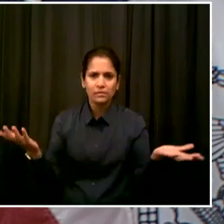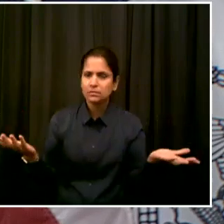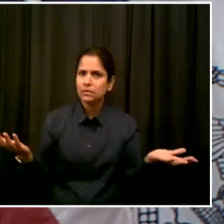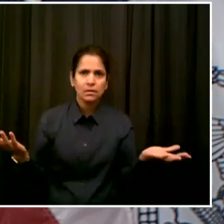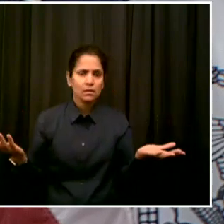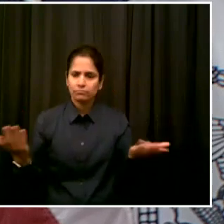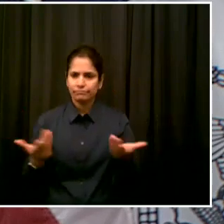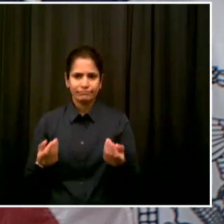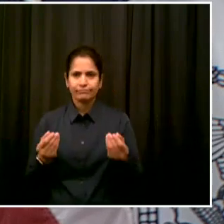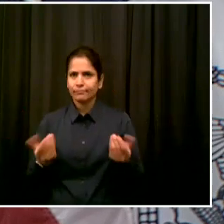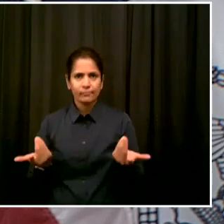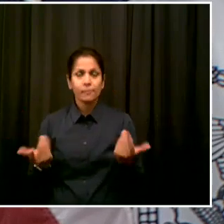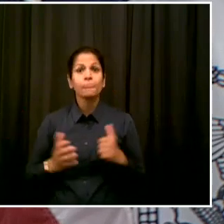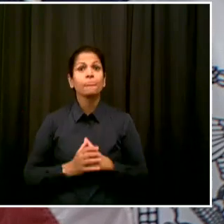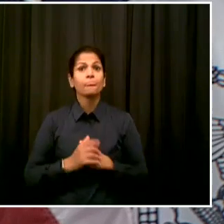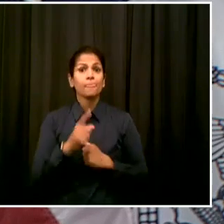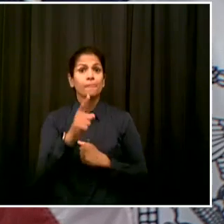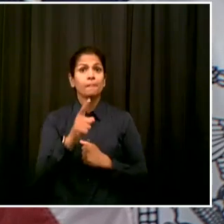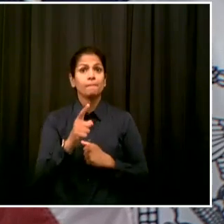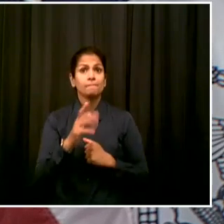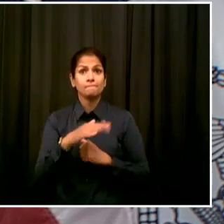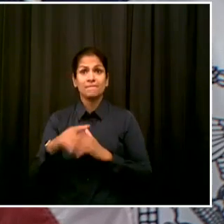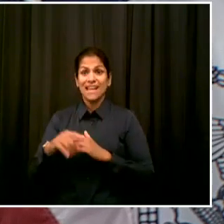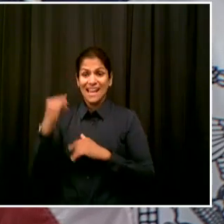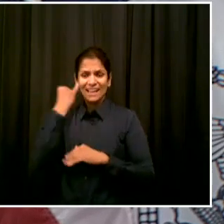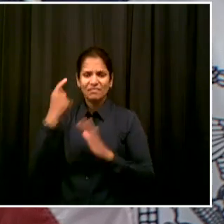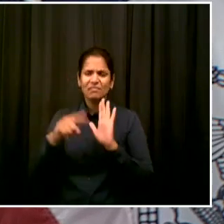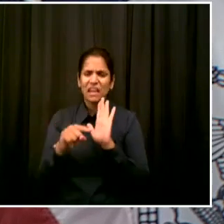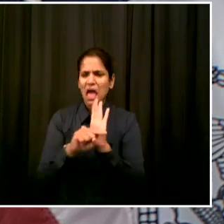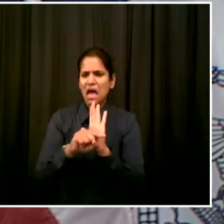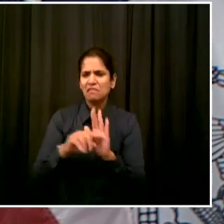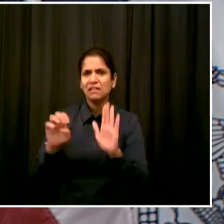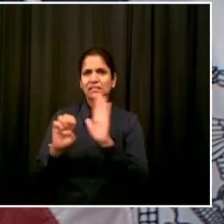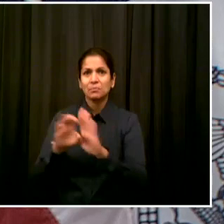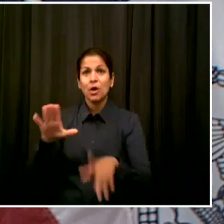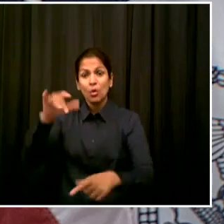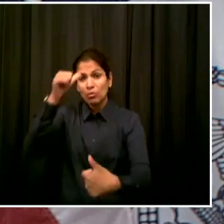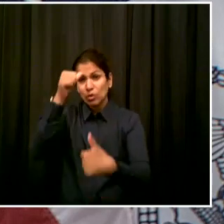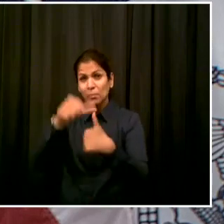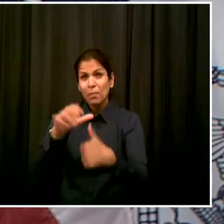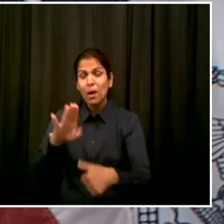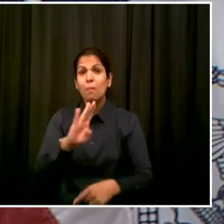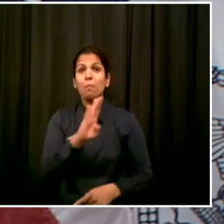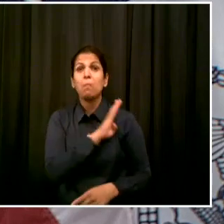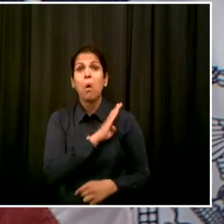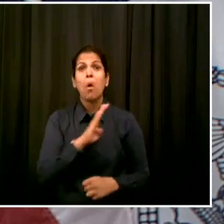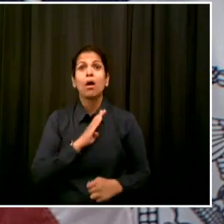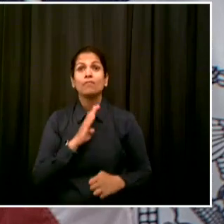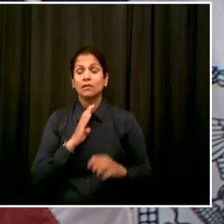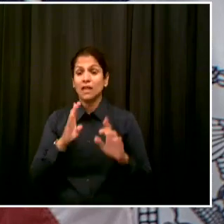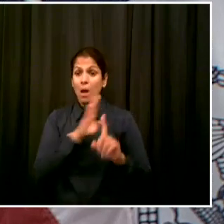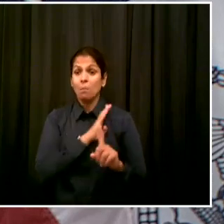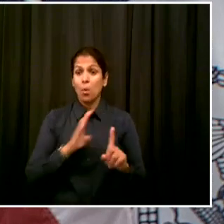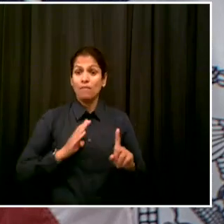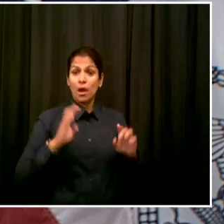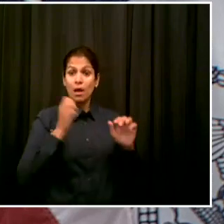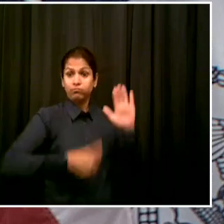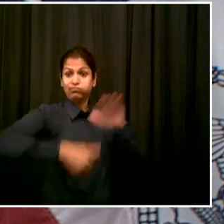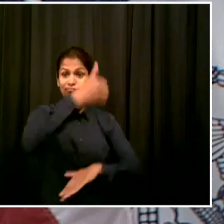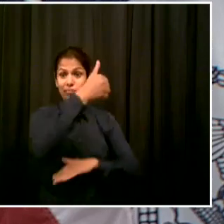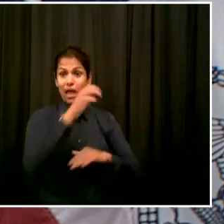quickly in our schools. We all understand the problems we see at any agency that doesn't have a single accountable